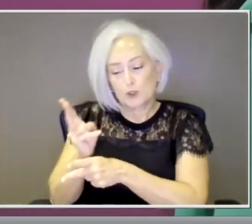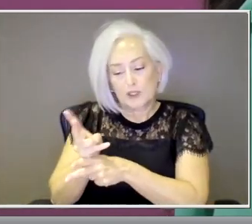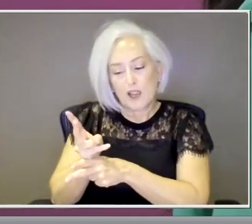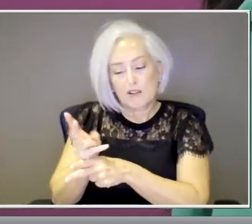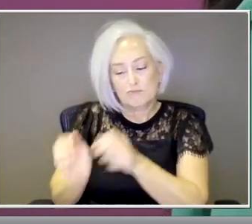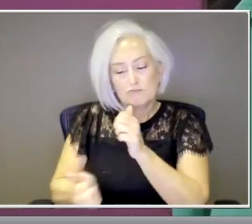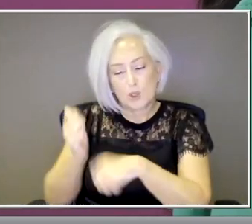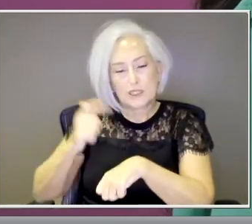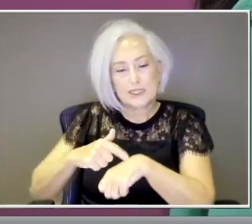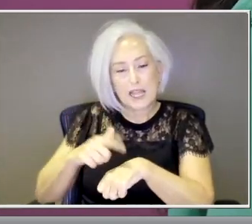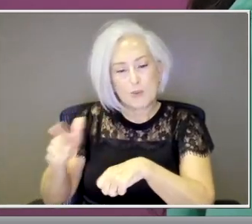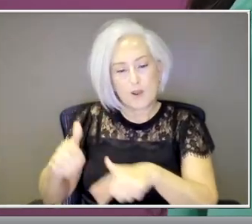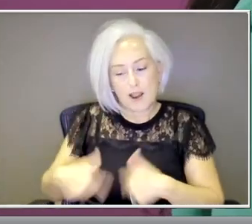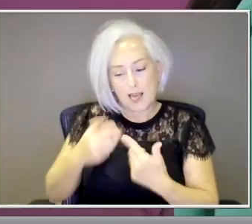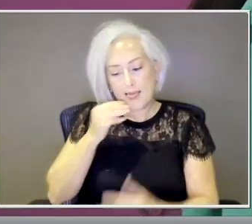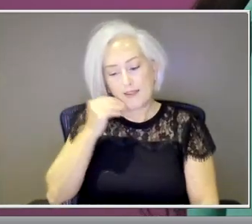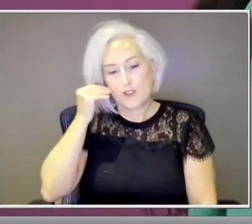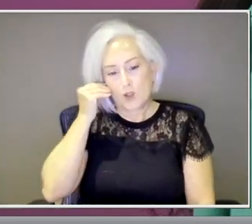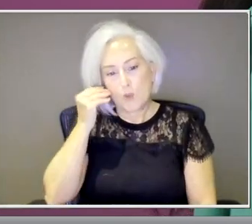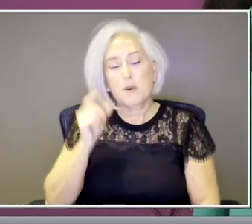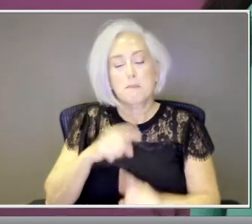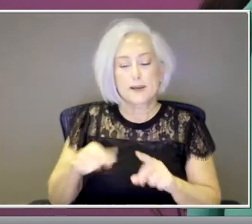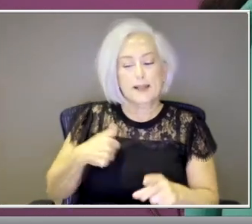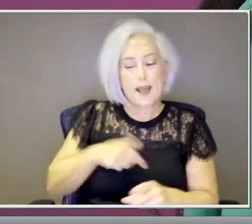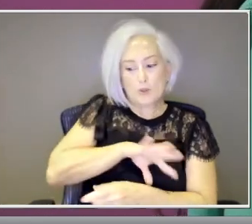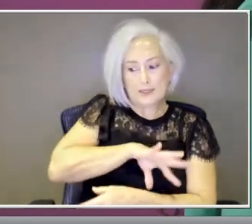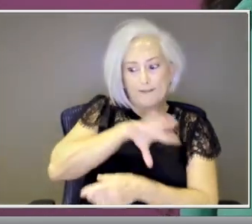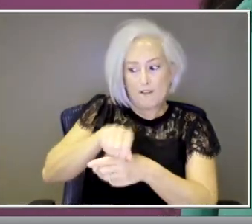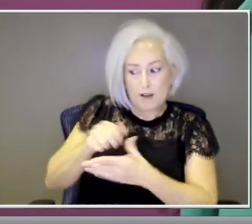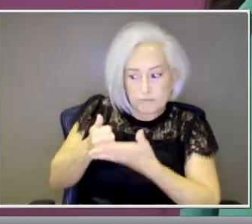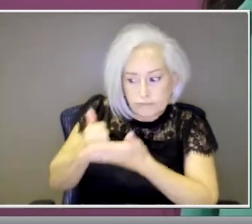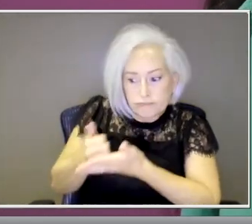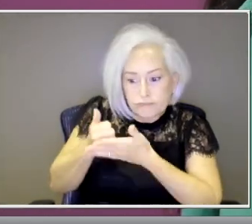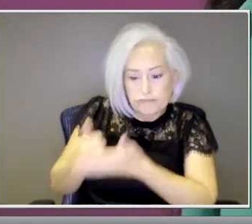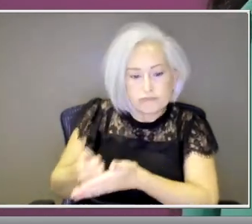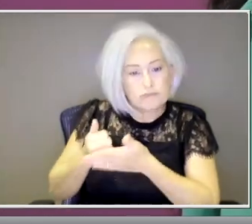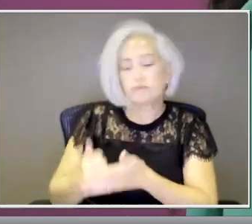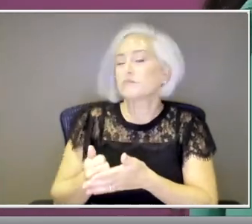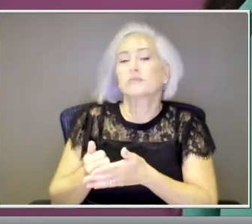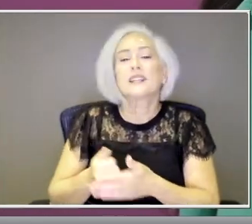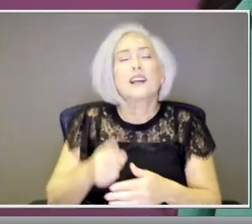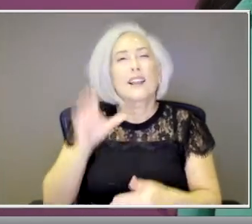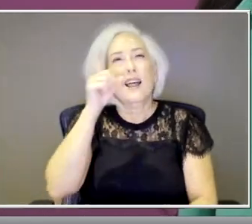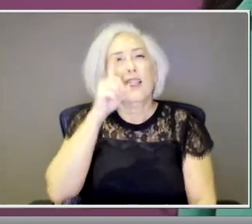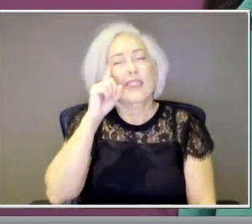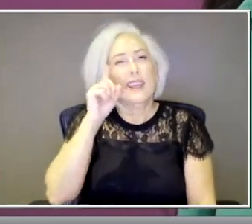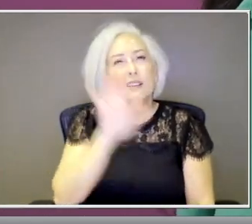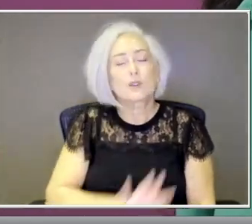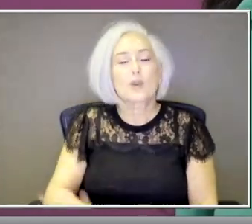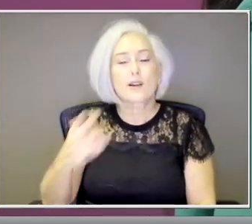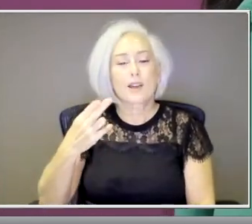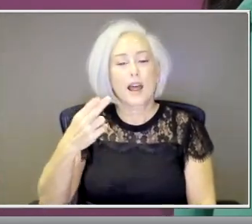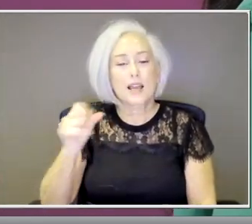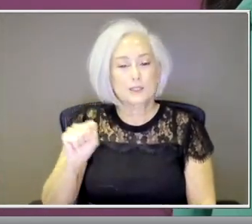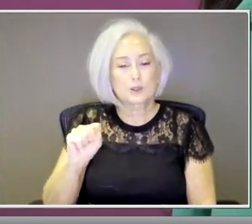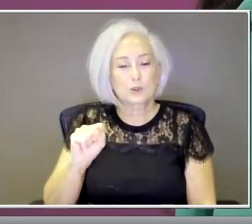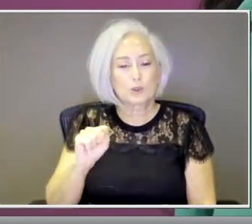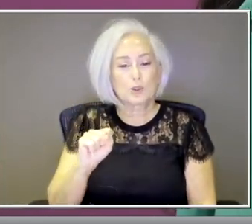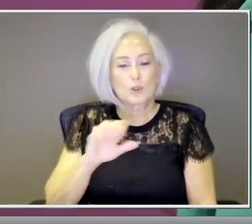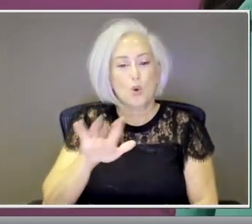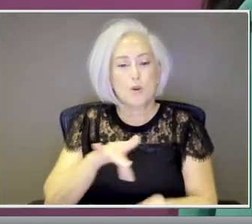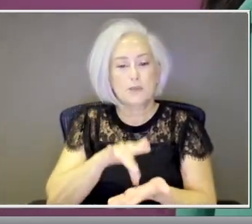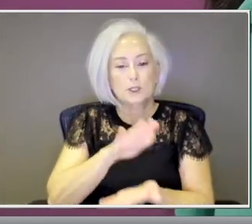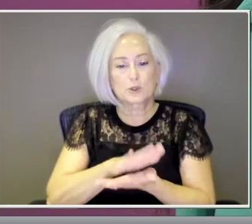but I was still very involved in it. By like high school or junior high, I could swallow a pill when I was